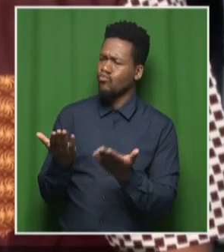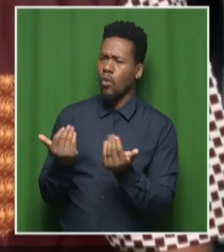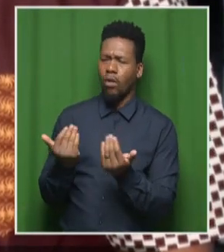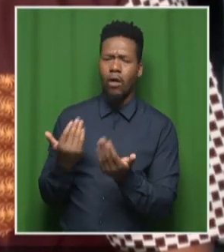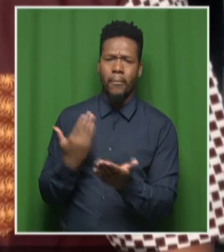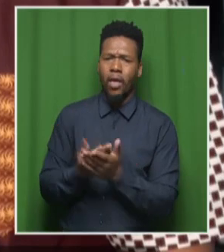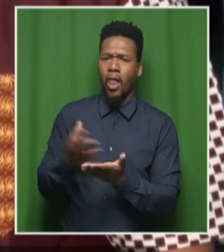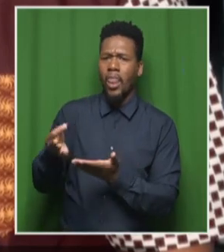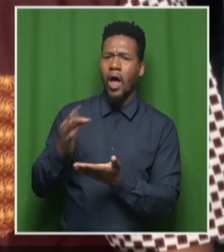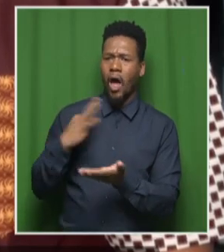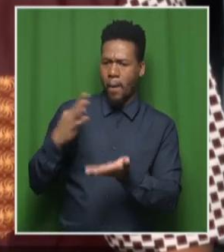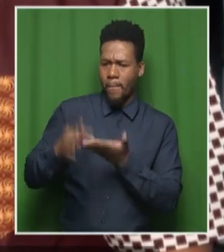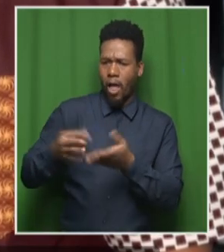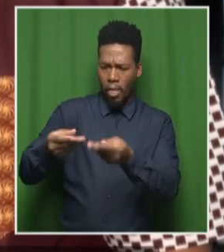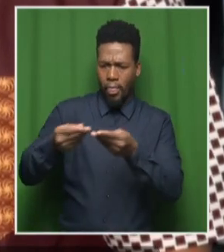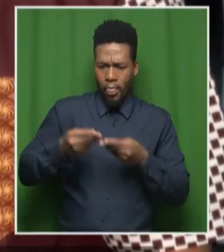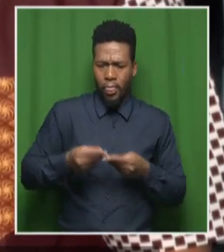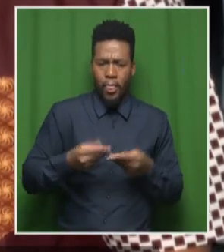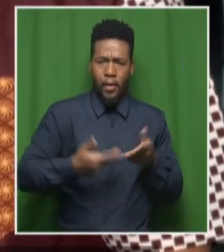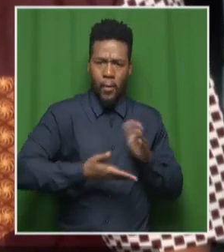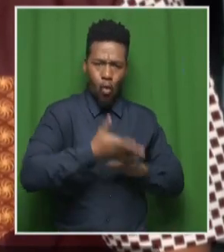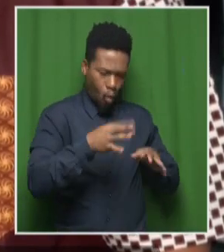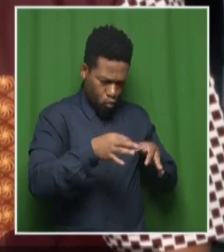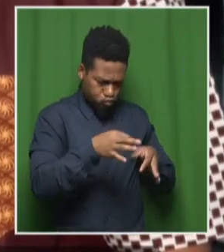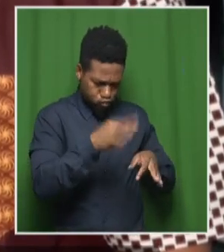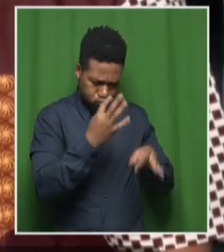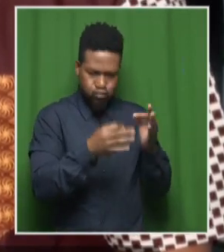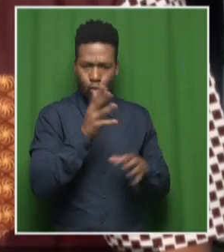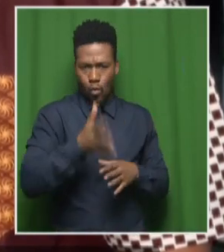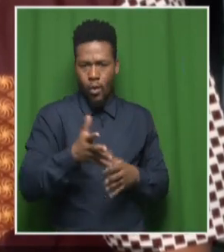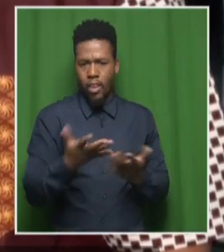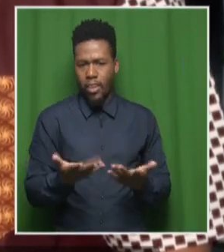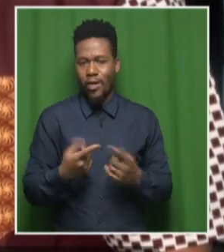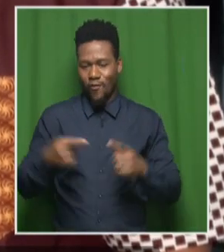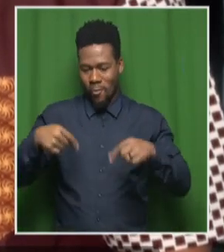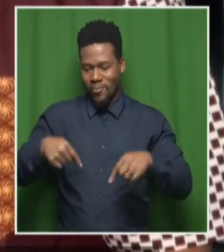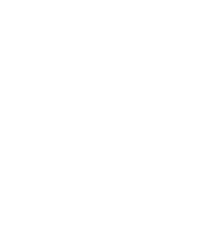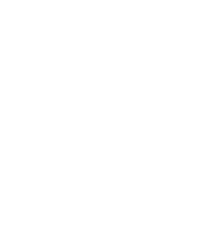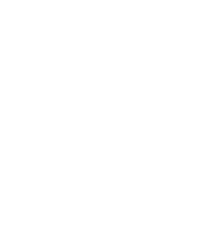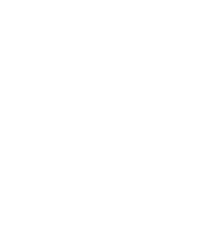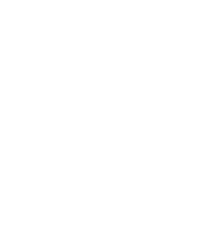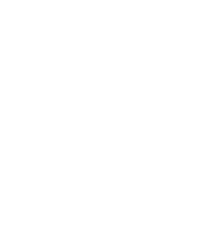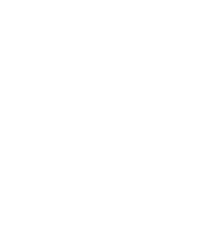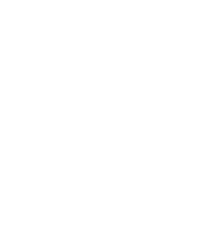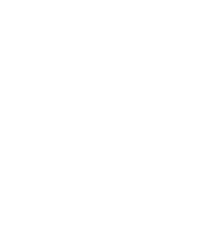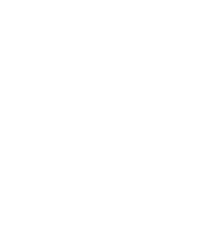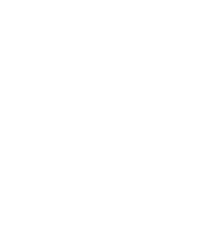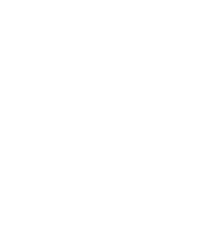come. But right now, from myself, Anda Qonji, and colleague Yuri Blichnet, it's back to you in studio.